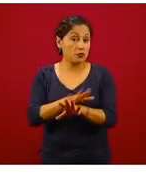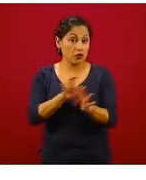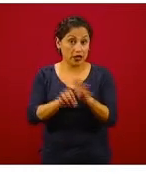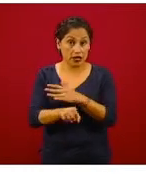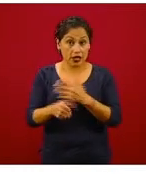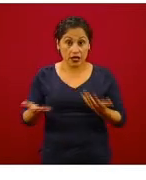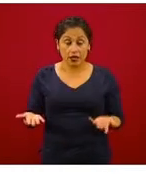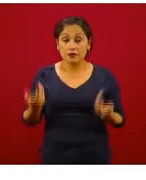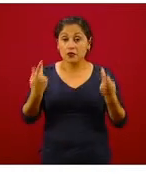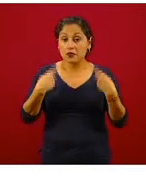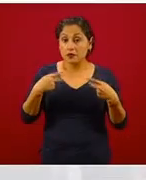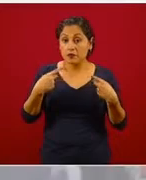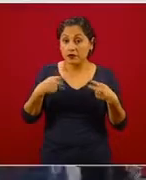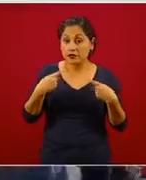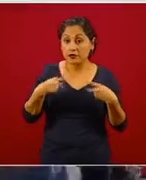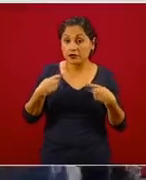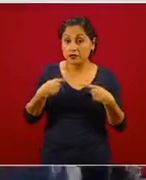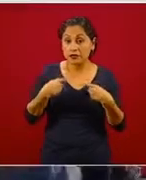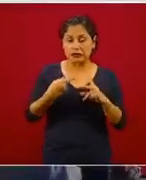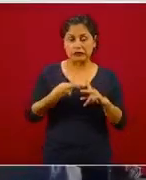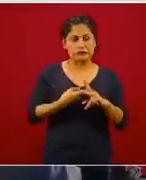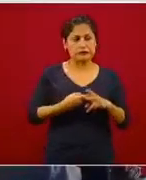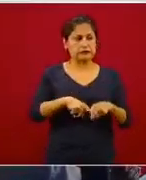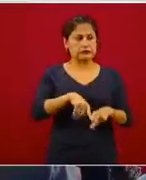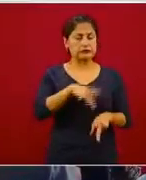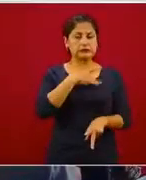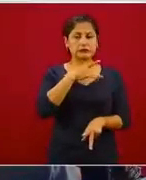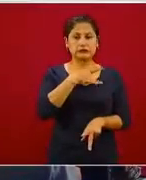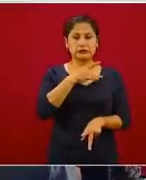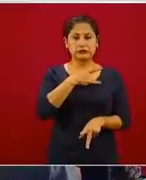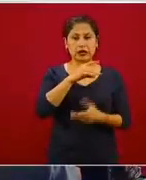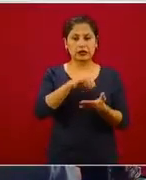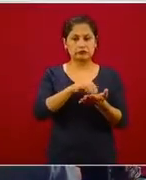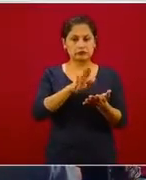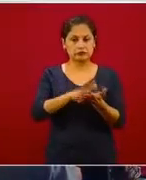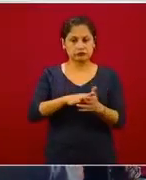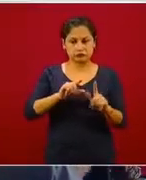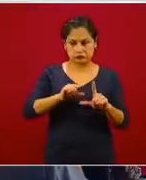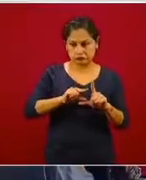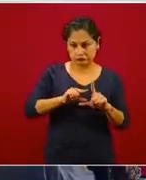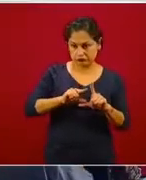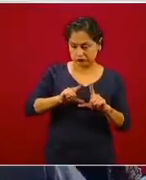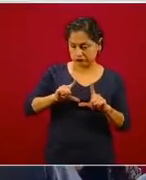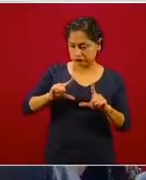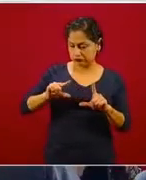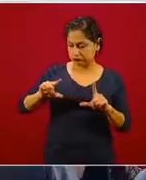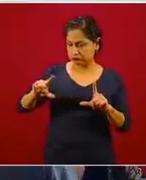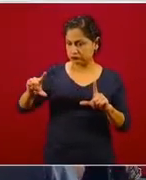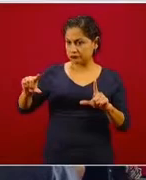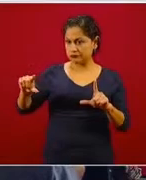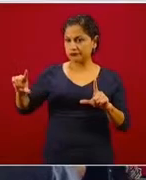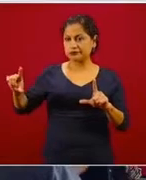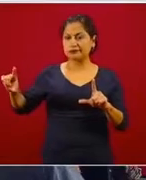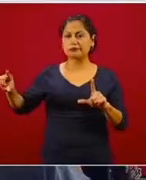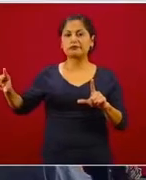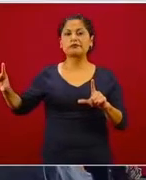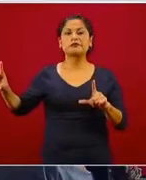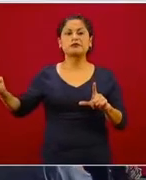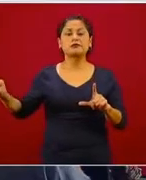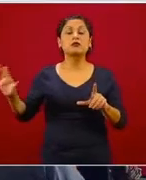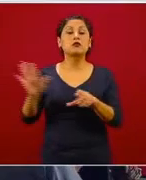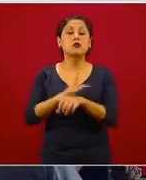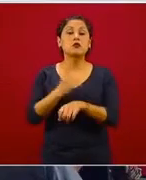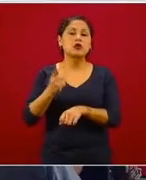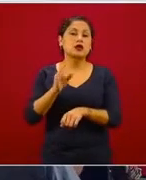underscoring that? Because we want to know when they started exhibiting symptoms, on exactly what date, to